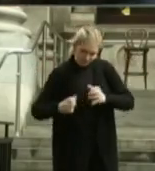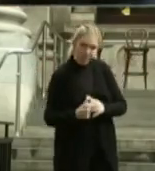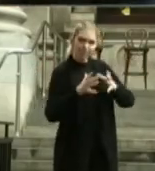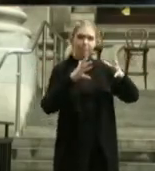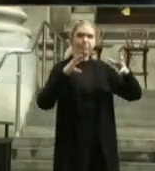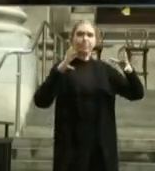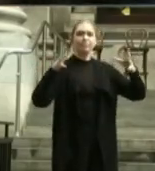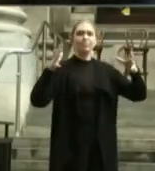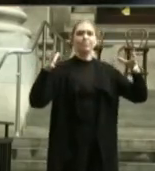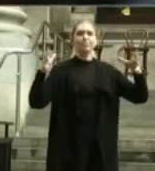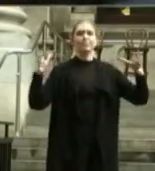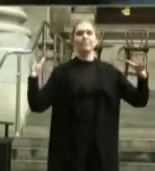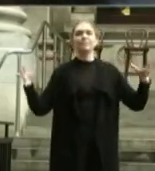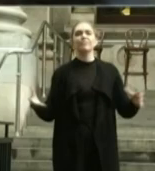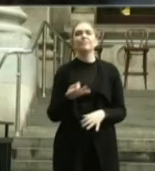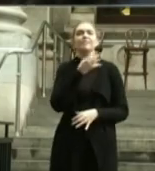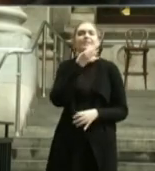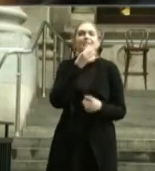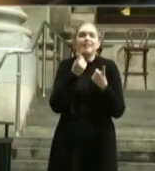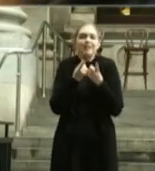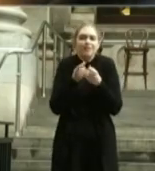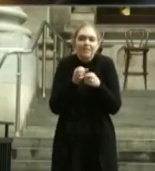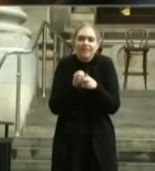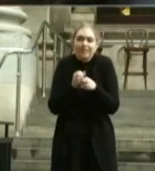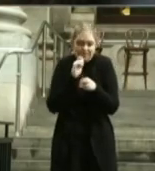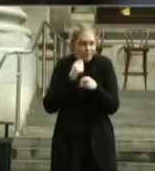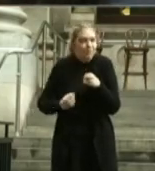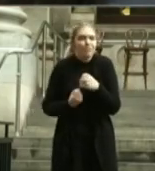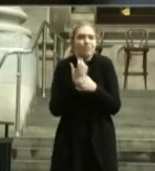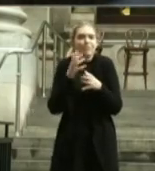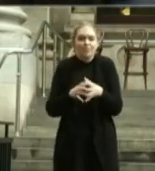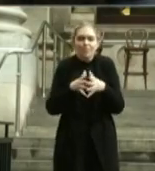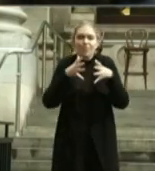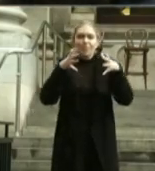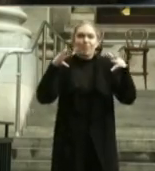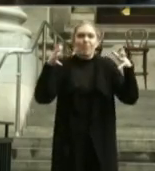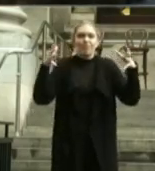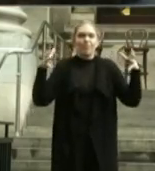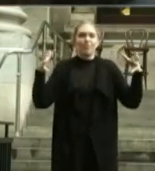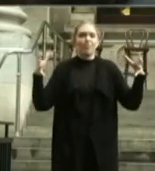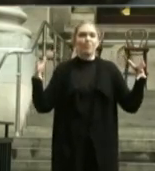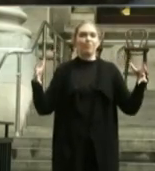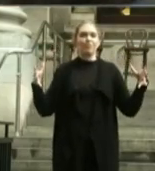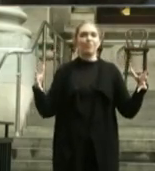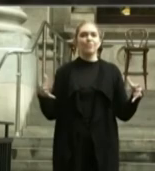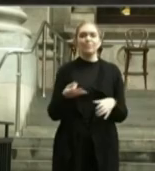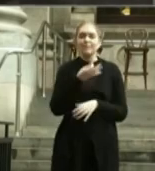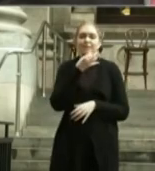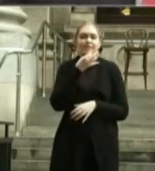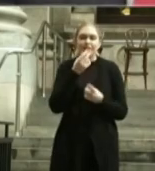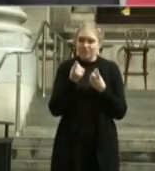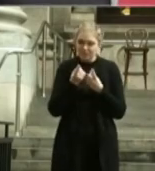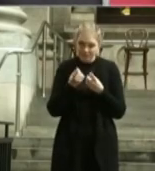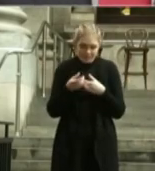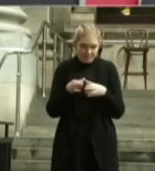things, big things grow. From little things, big things grow.